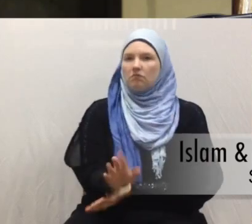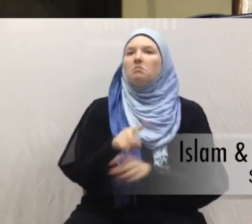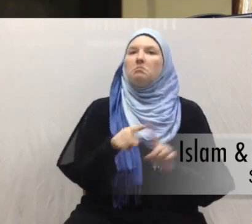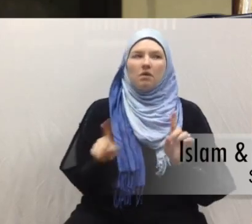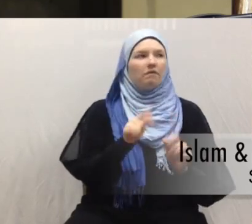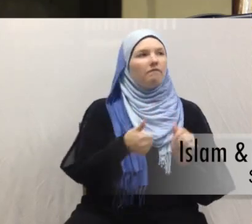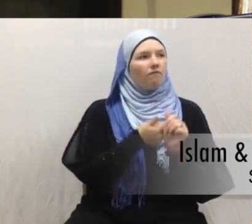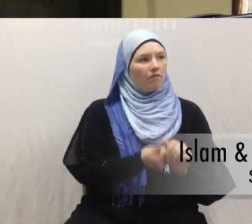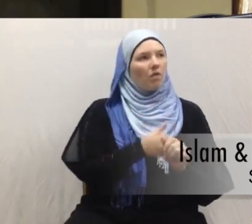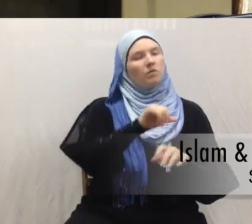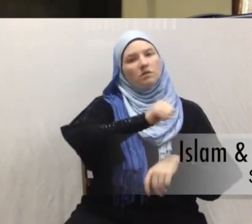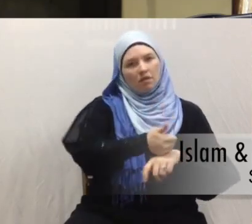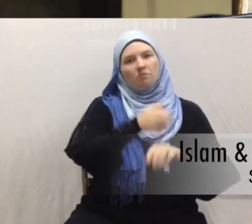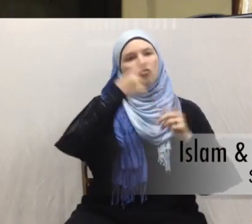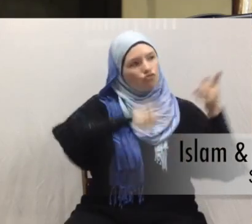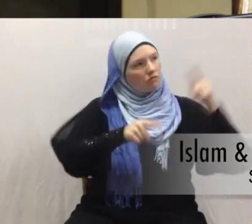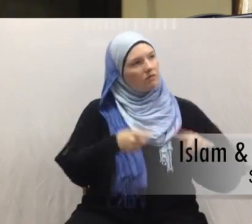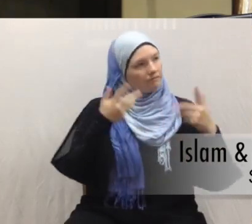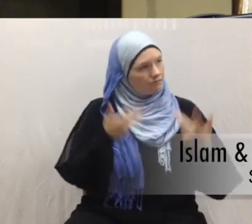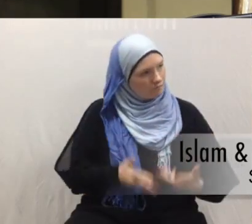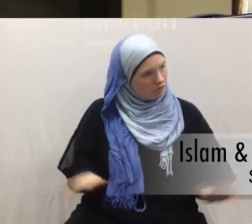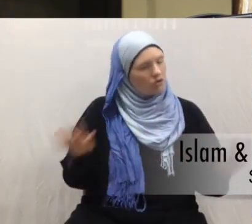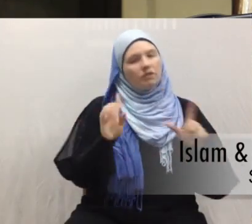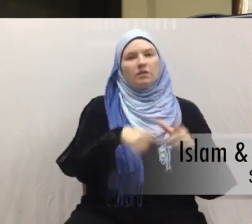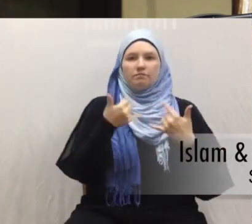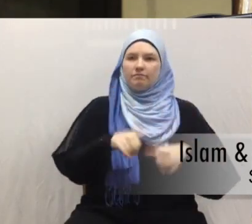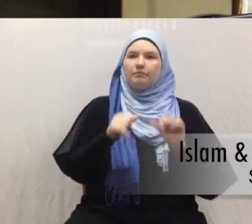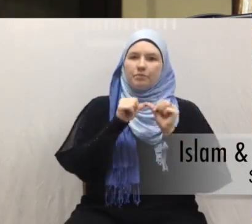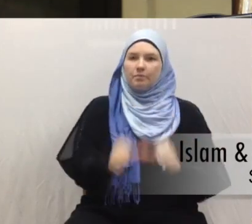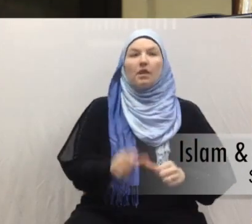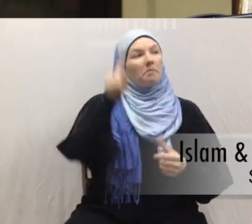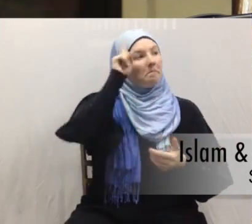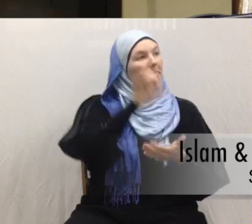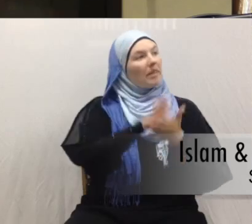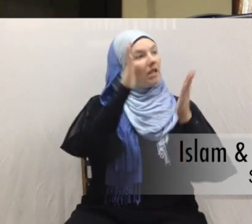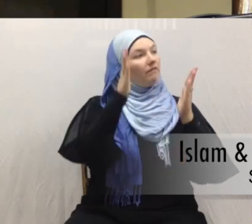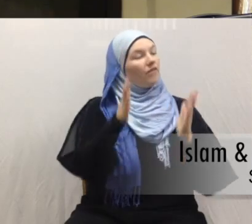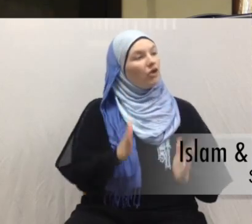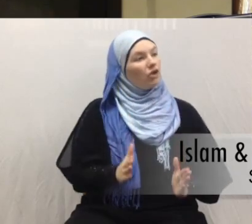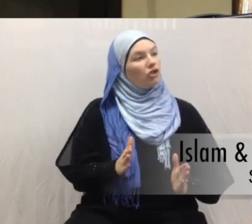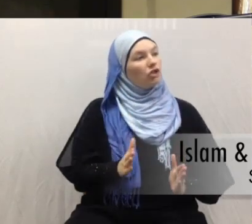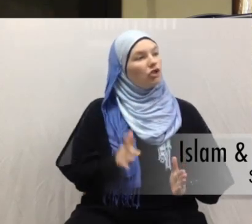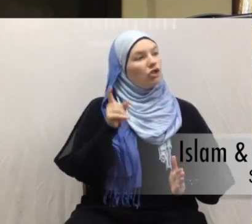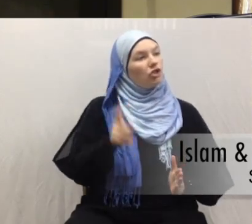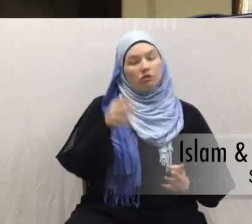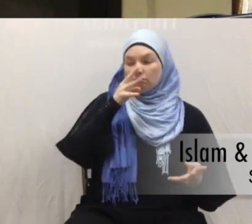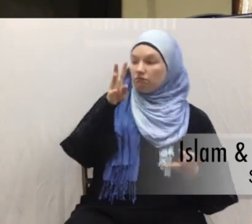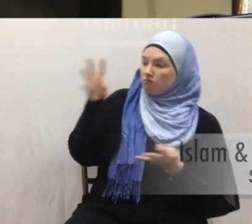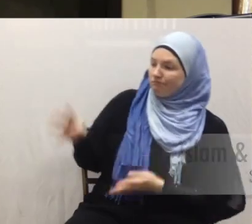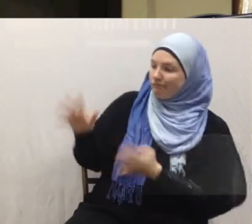those established agreements. Also, believers shall not leave anyone destitute among